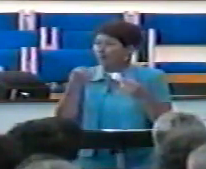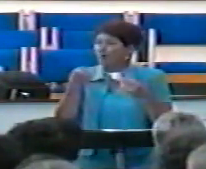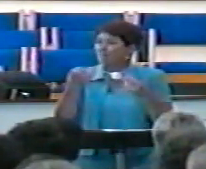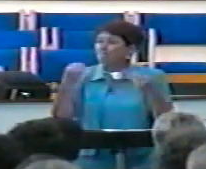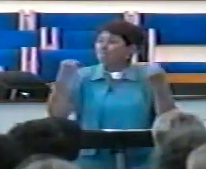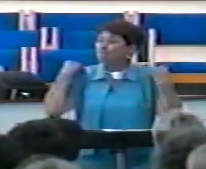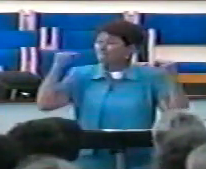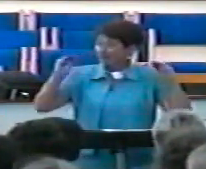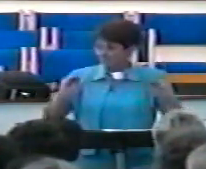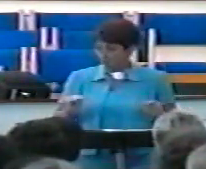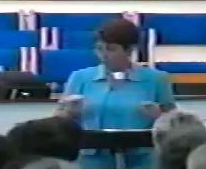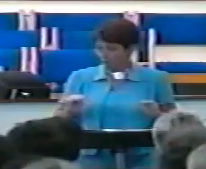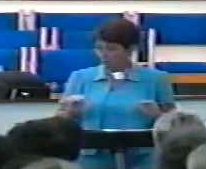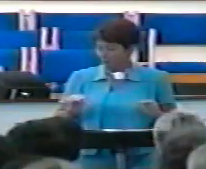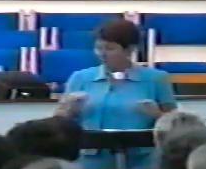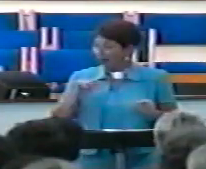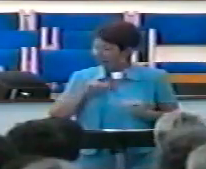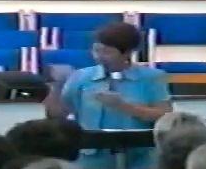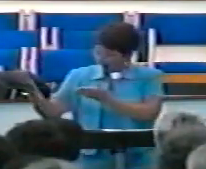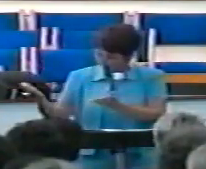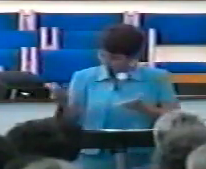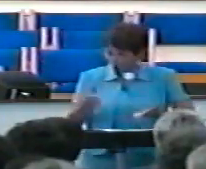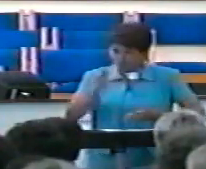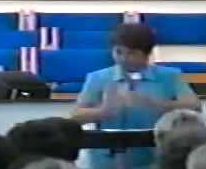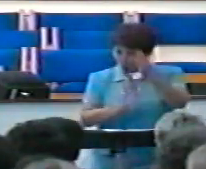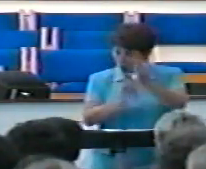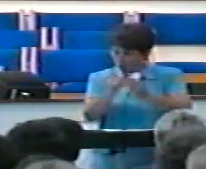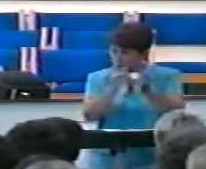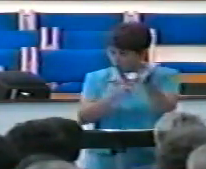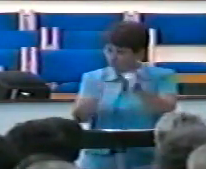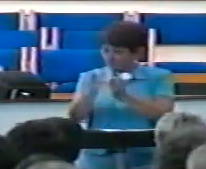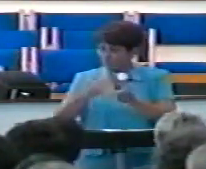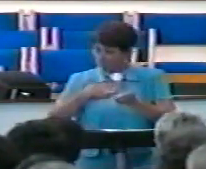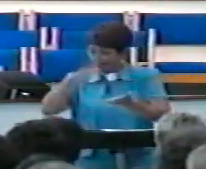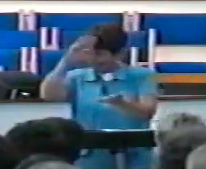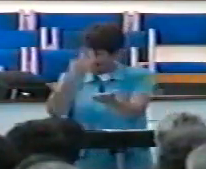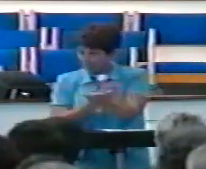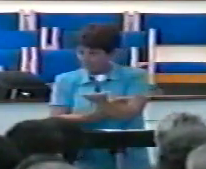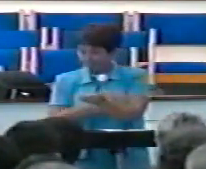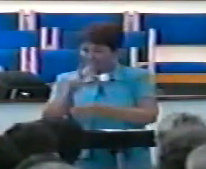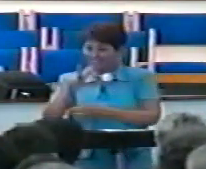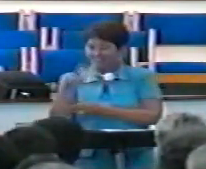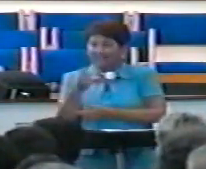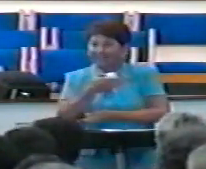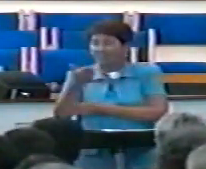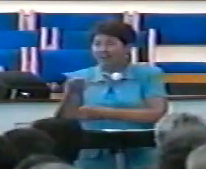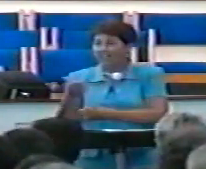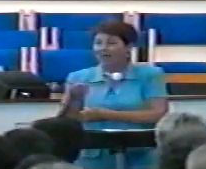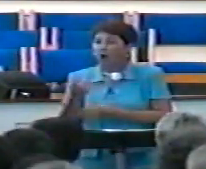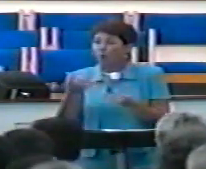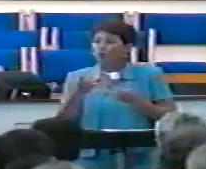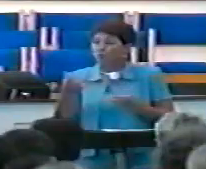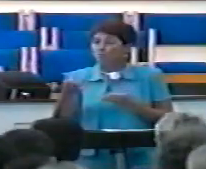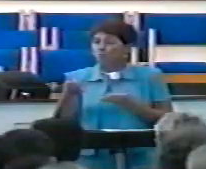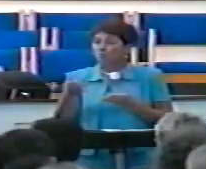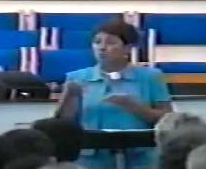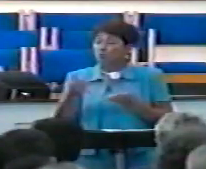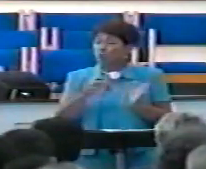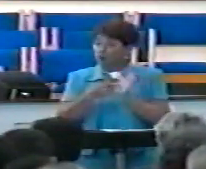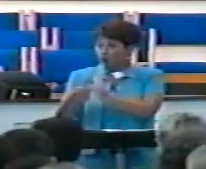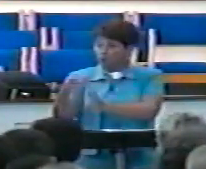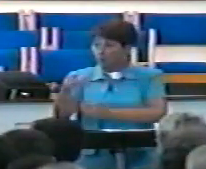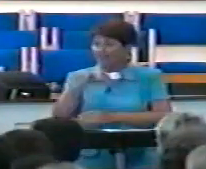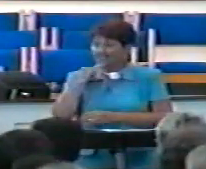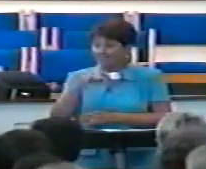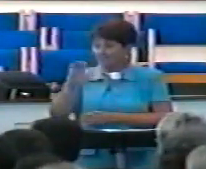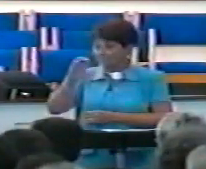my son. We see the concern of the father. Second thing I want to point out this morning is the condition of the son. The boy was not